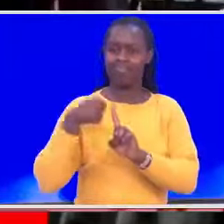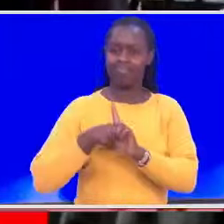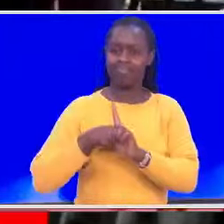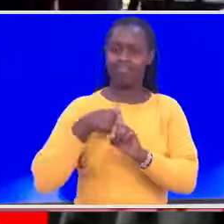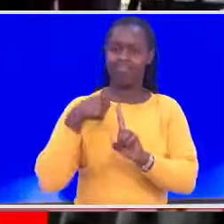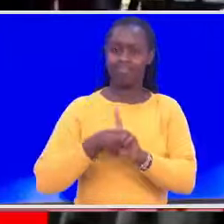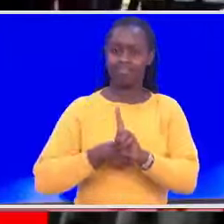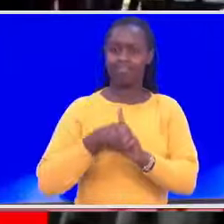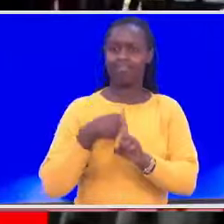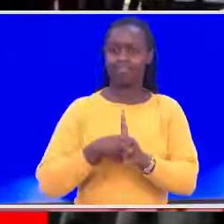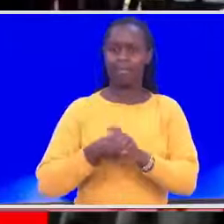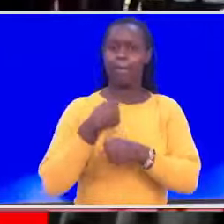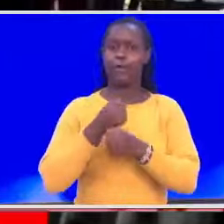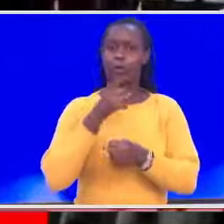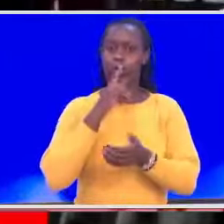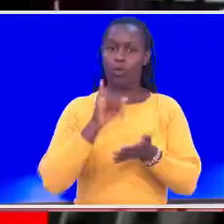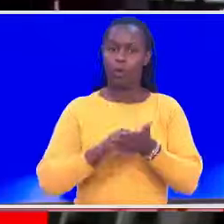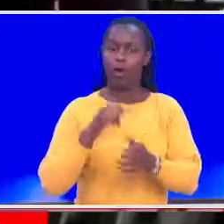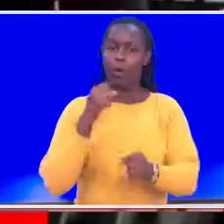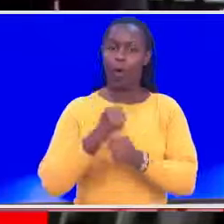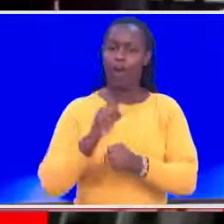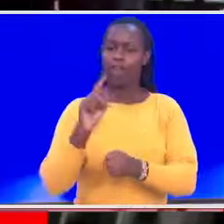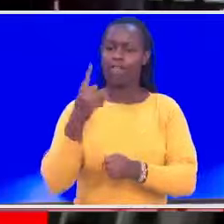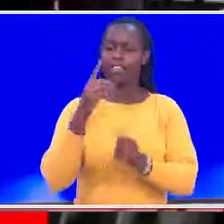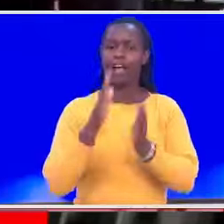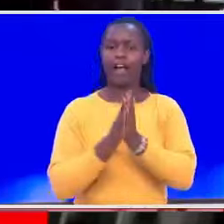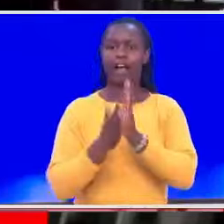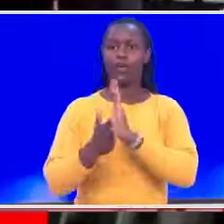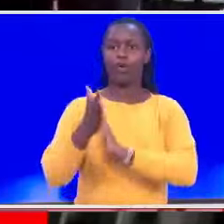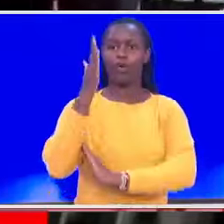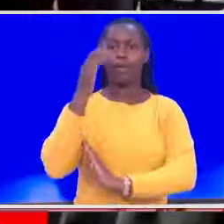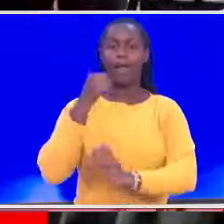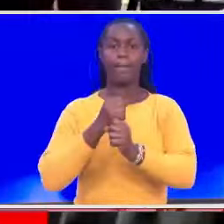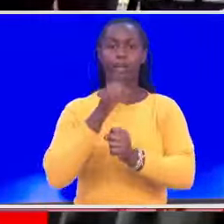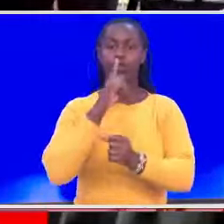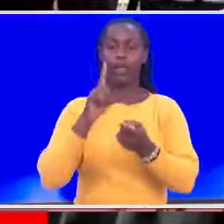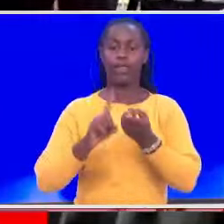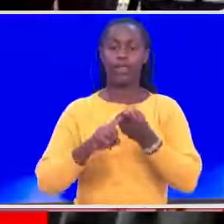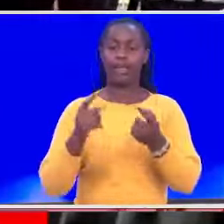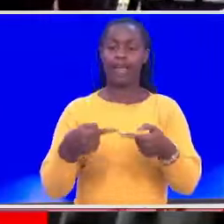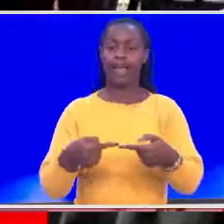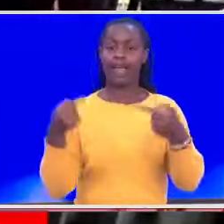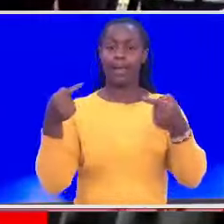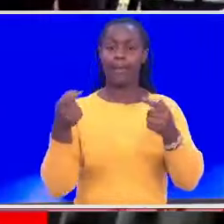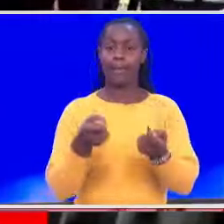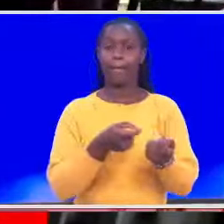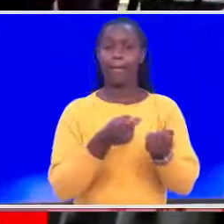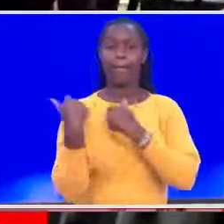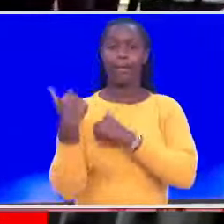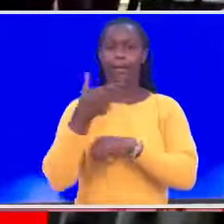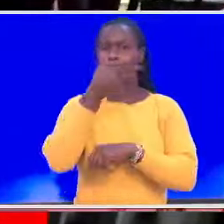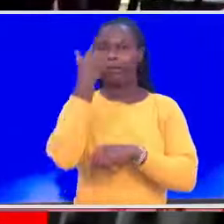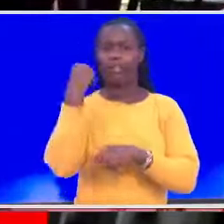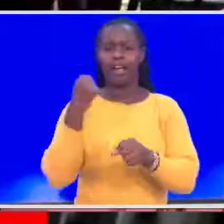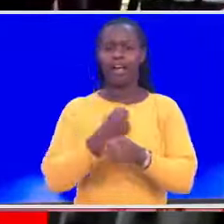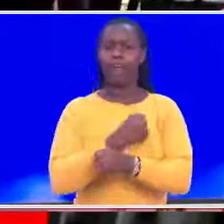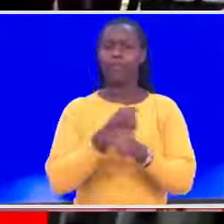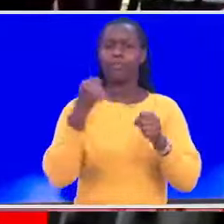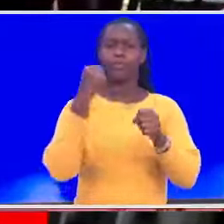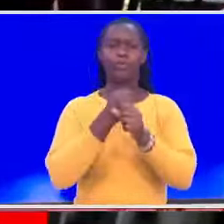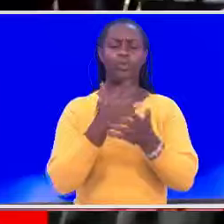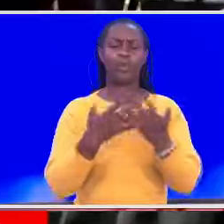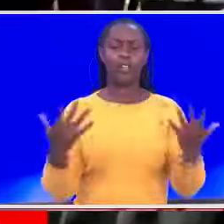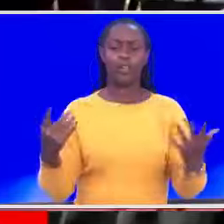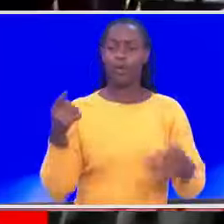weka, kazi mbele na Mungu mbele. Now, lime adui kabisa. Lime adui. Atakufanyia nini? utakuja hapa,